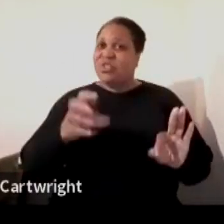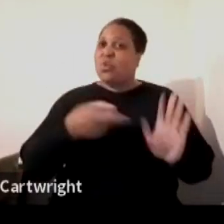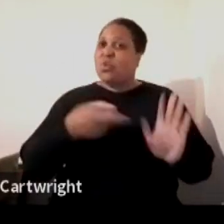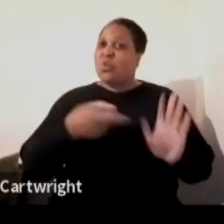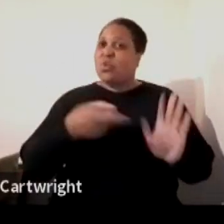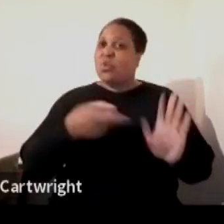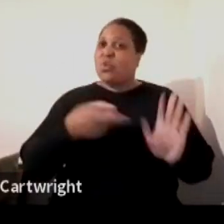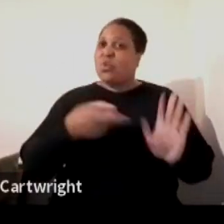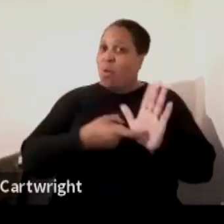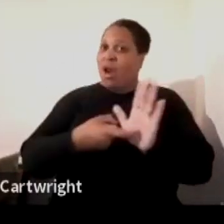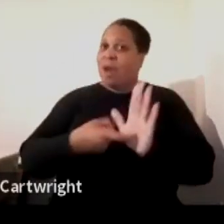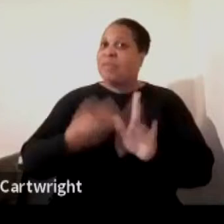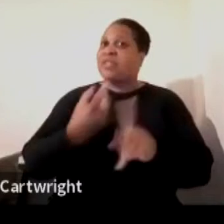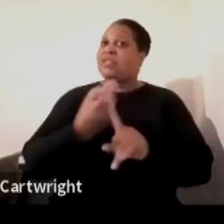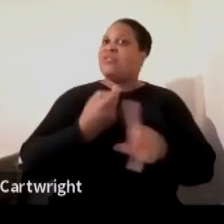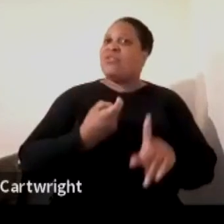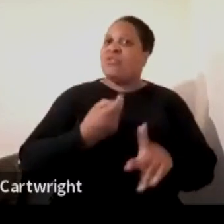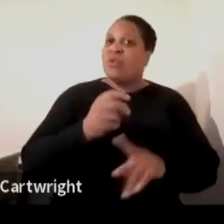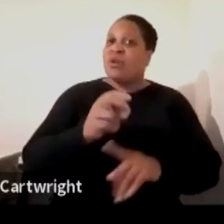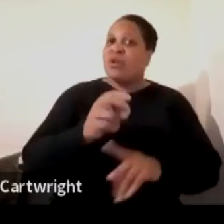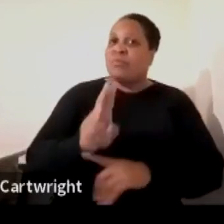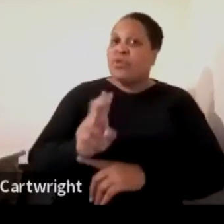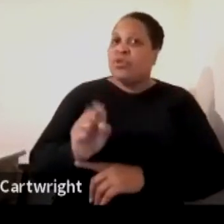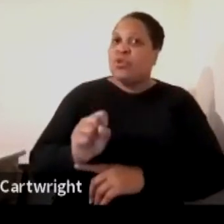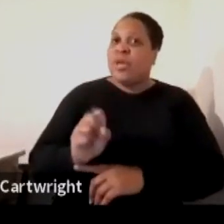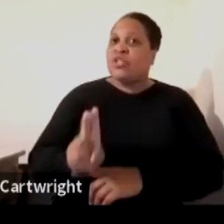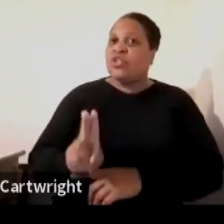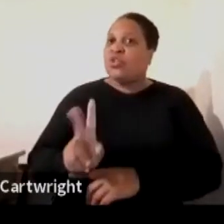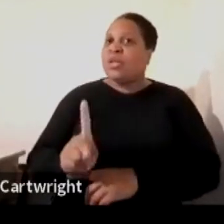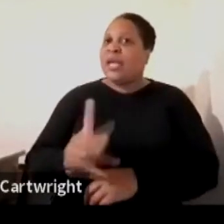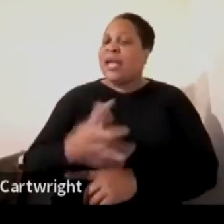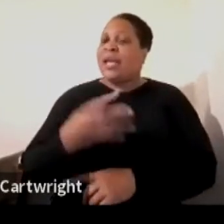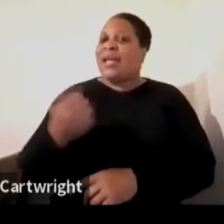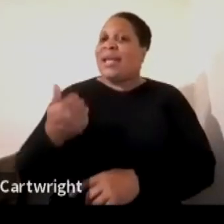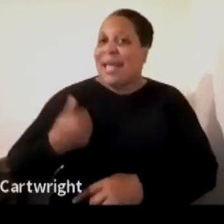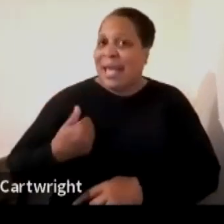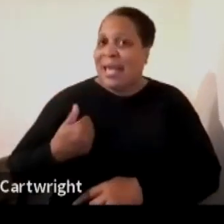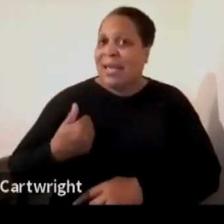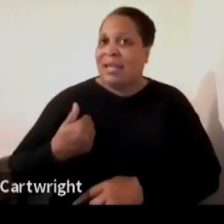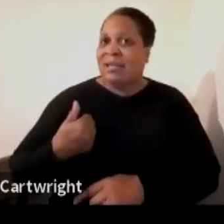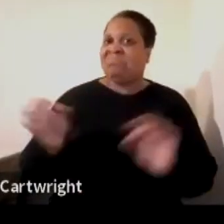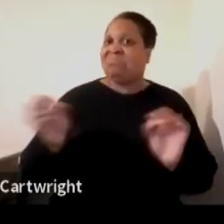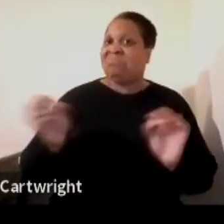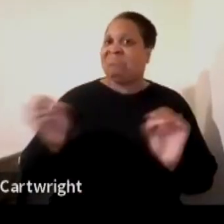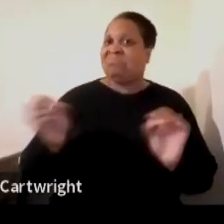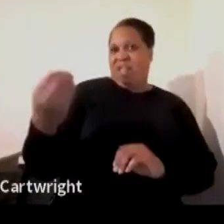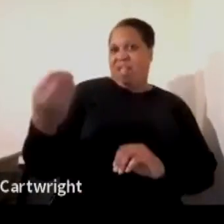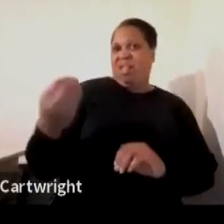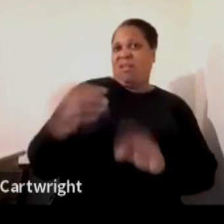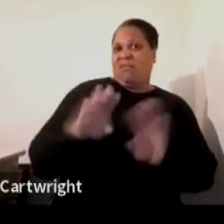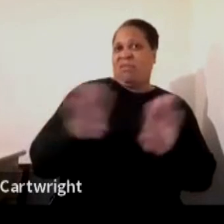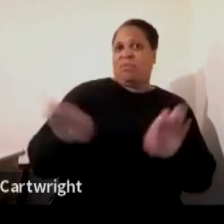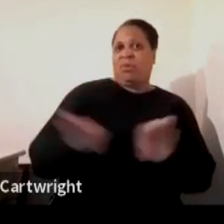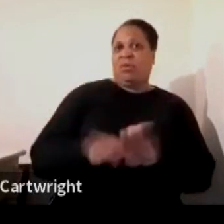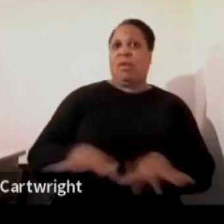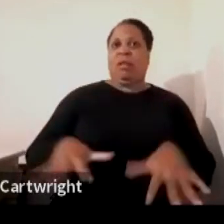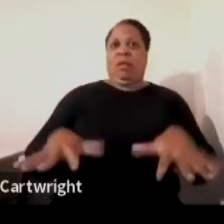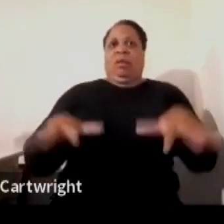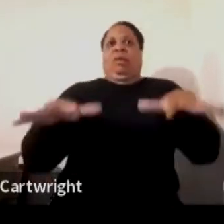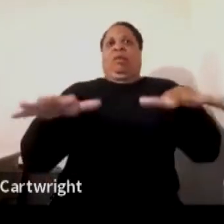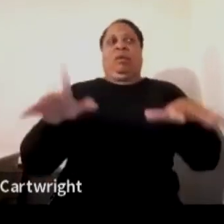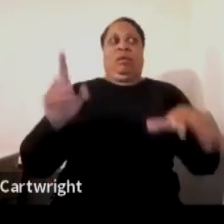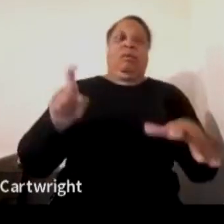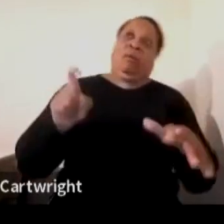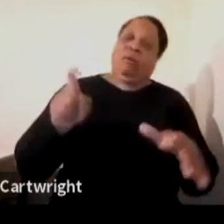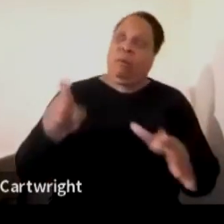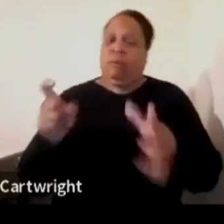of the US, the UK, and Canada, so that no one leaving Bermuda has that, added anxiety that, oh, I need this piece of